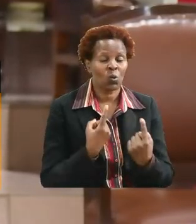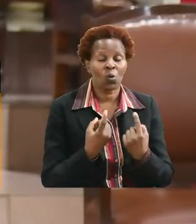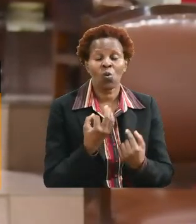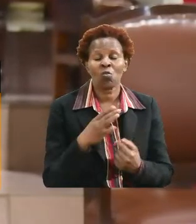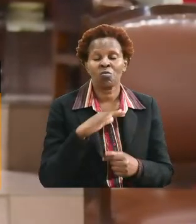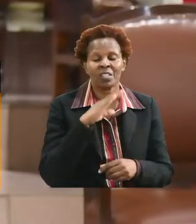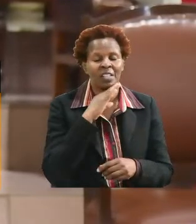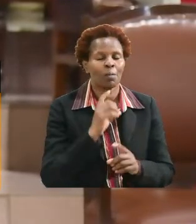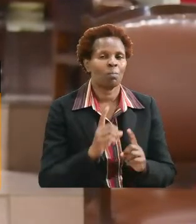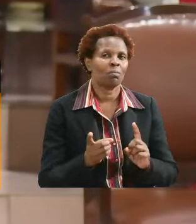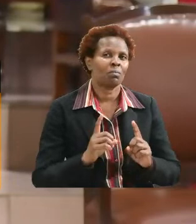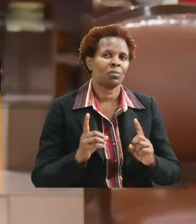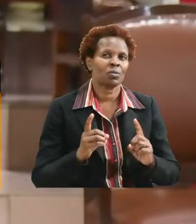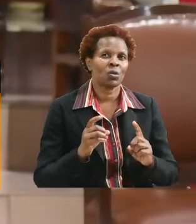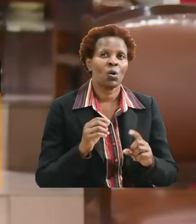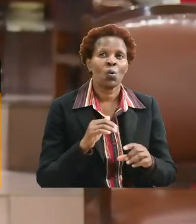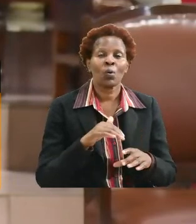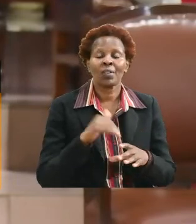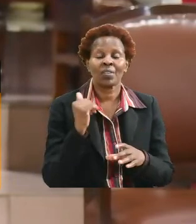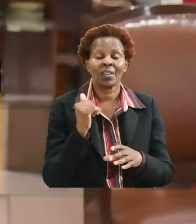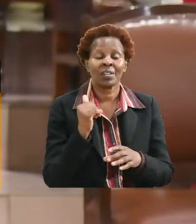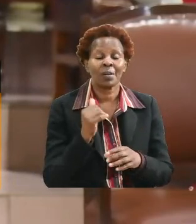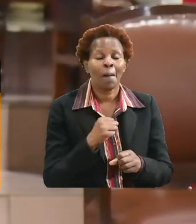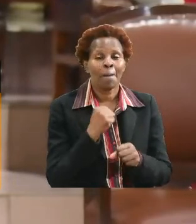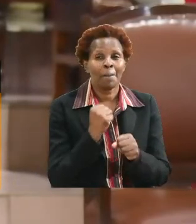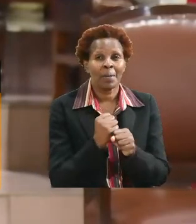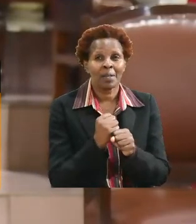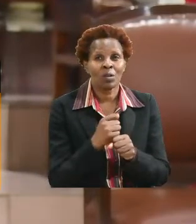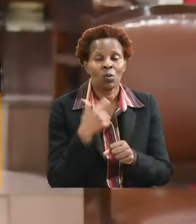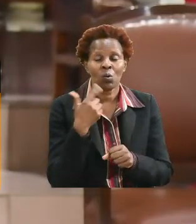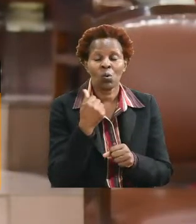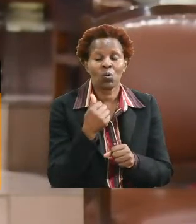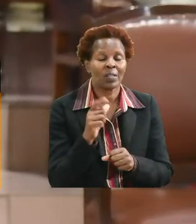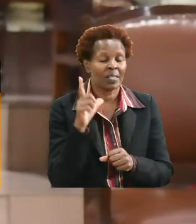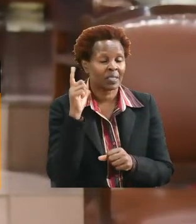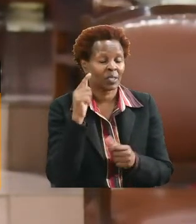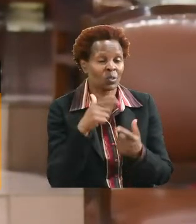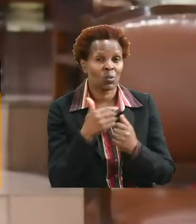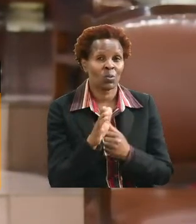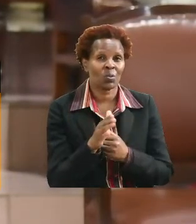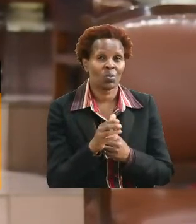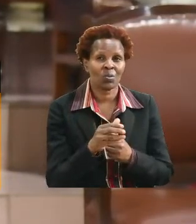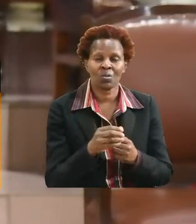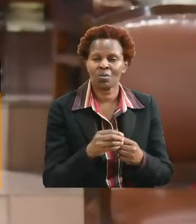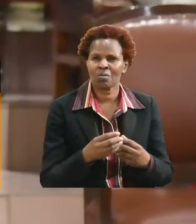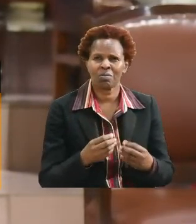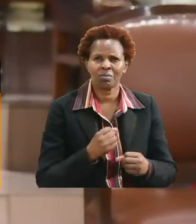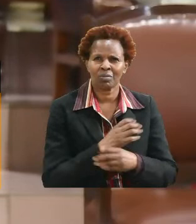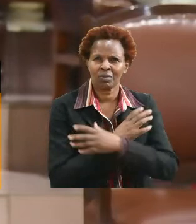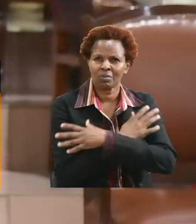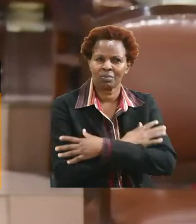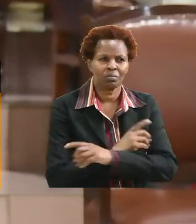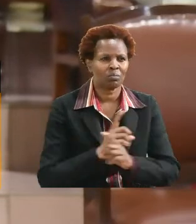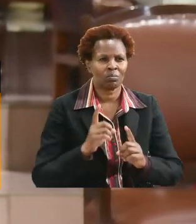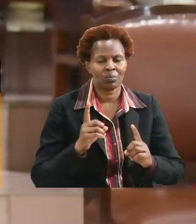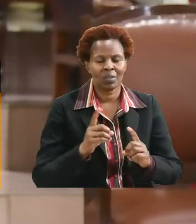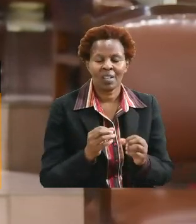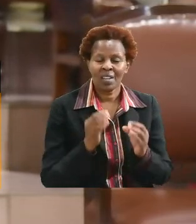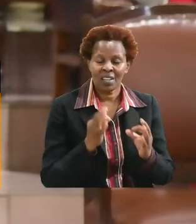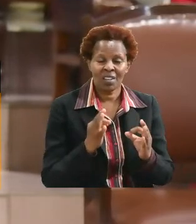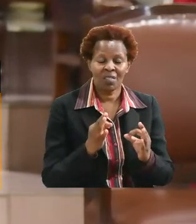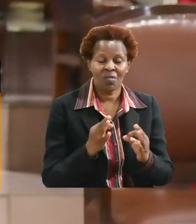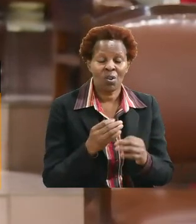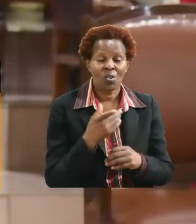death without making your listeners uncomfortable. And especially if you are